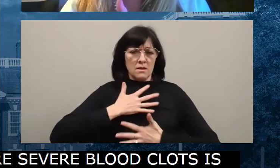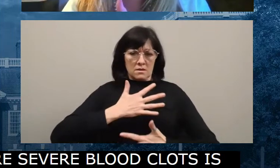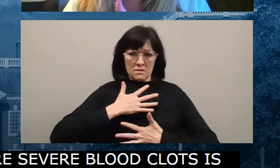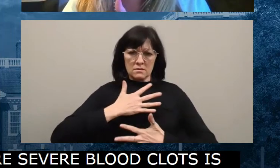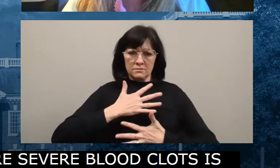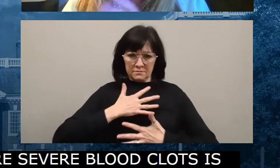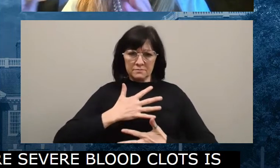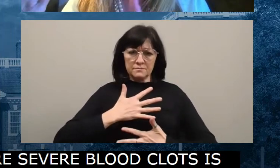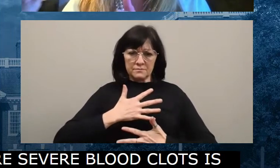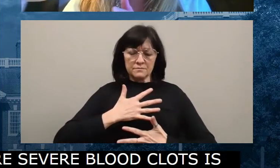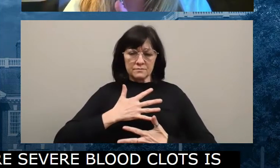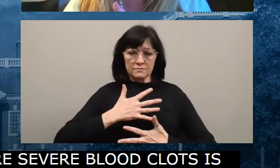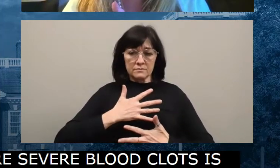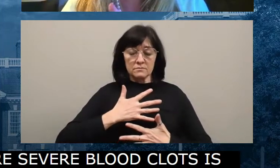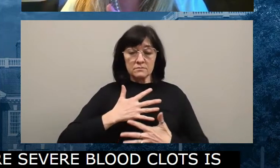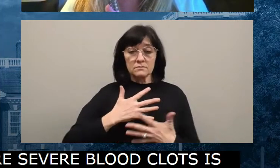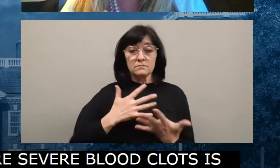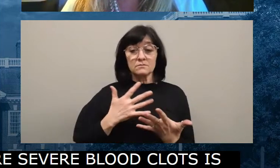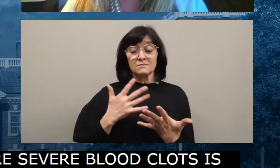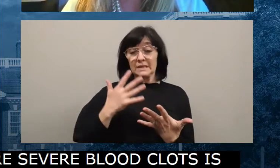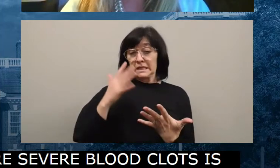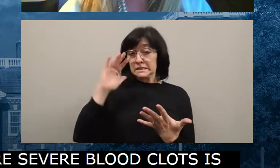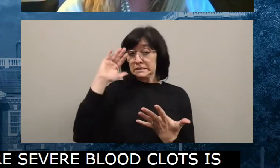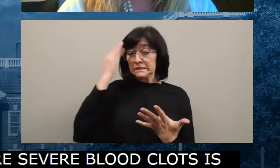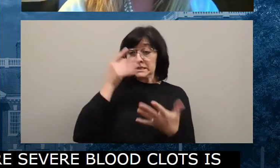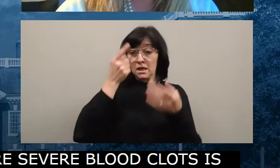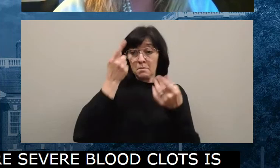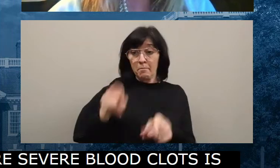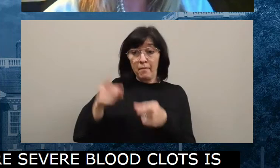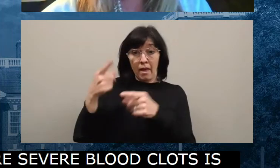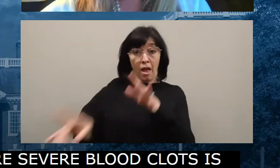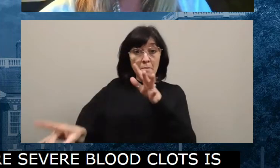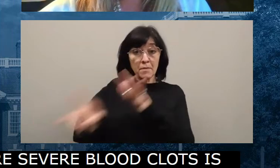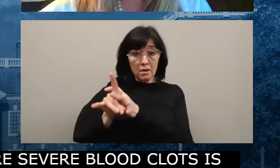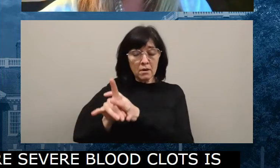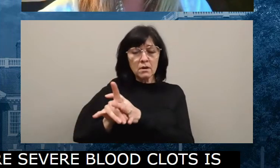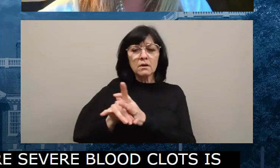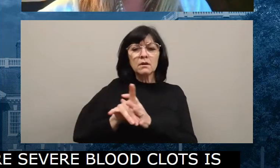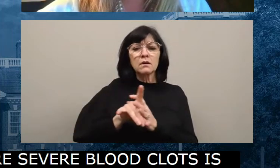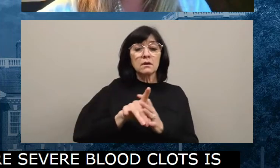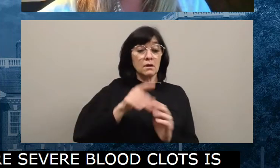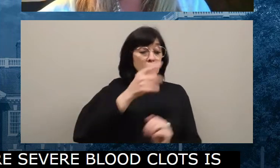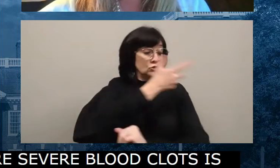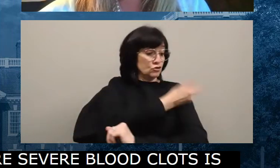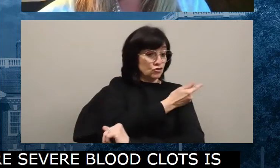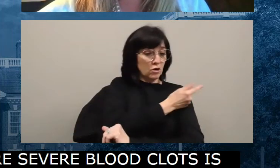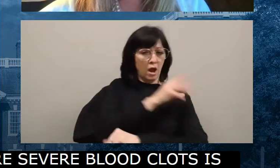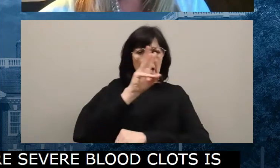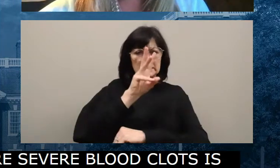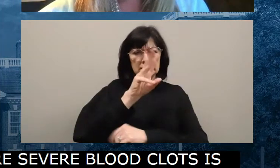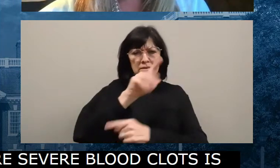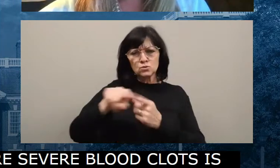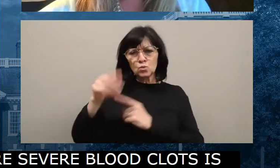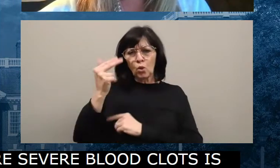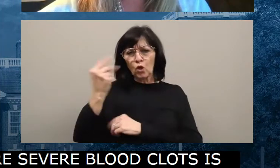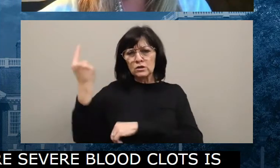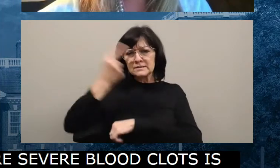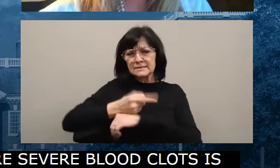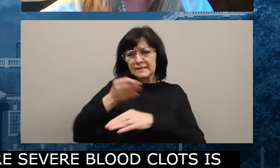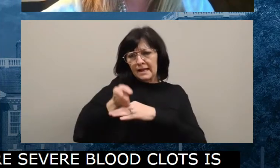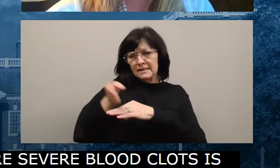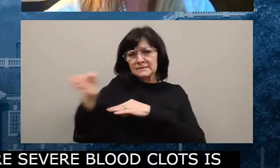1 to 2 weeks, so 6 to 13 days after. Nothing has been seen after 3 weeks